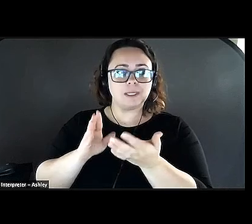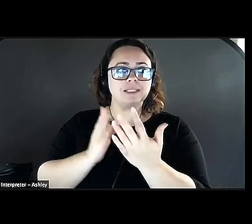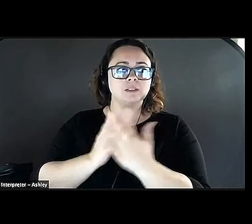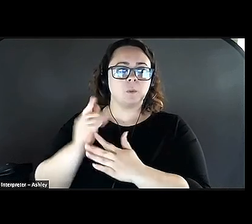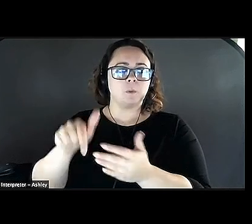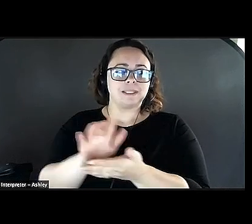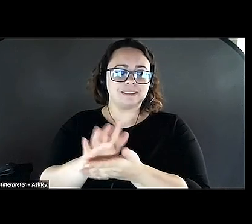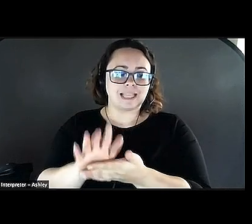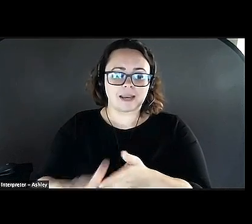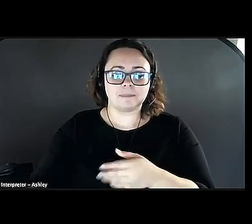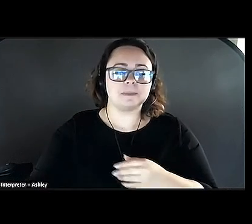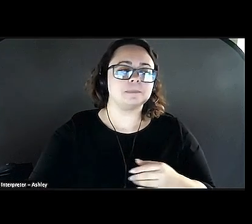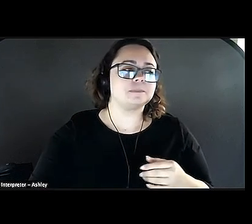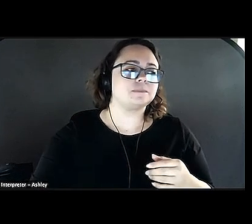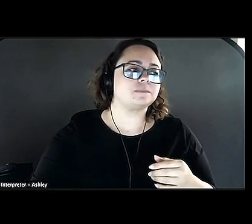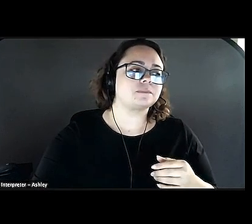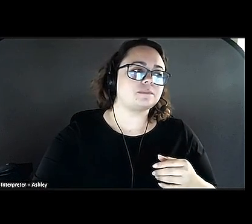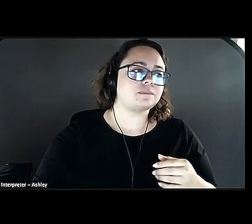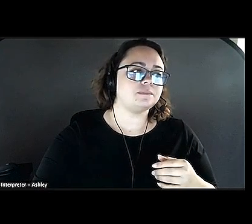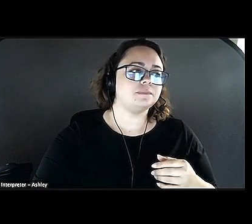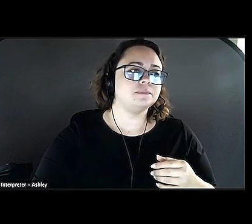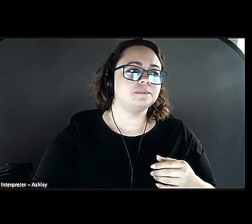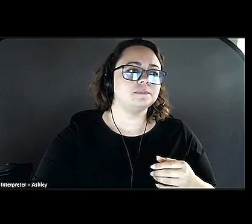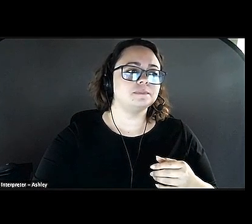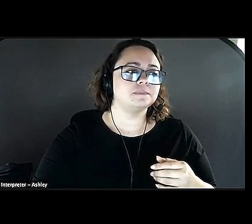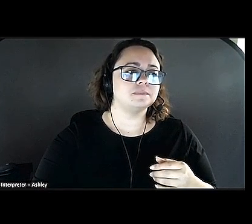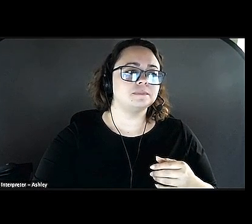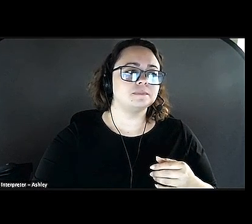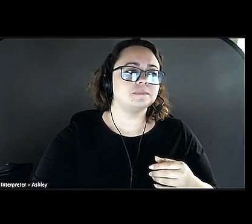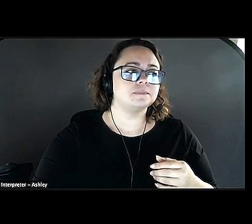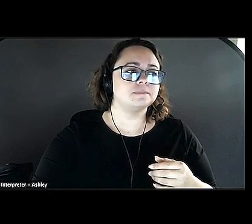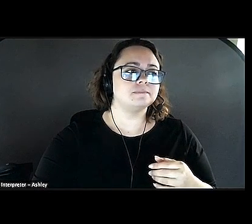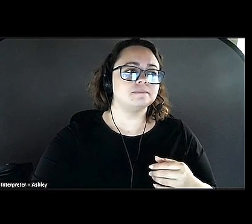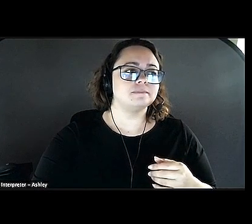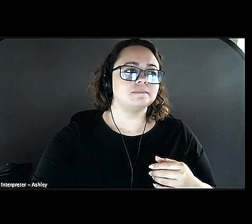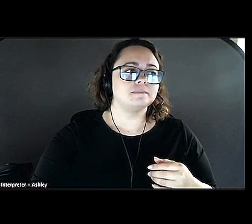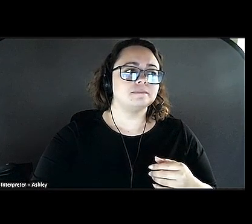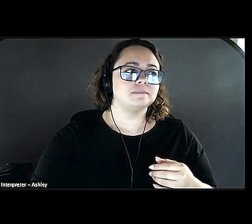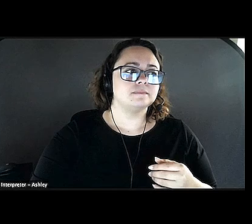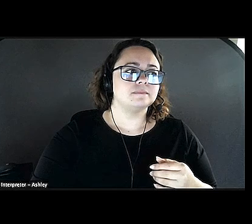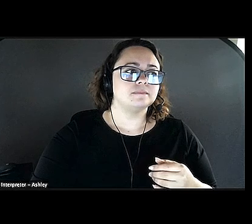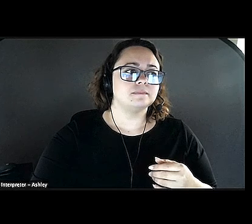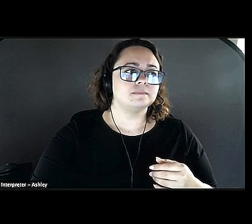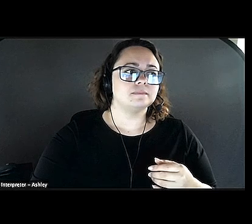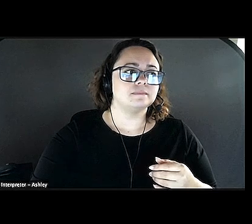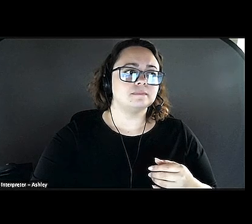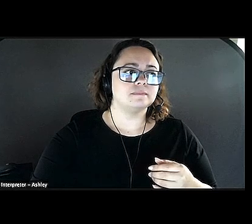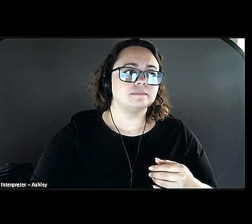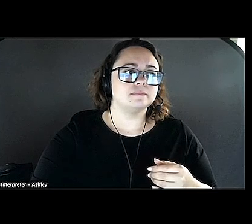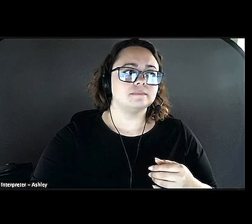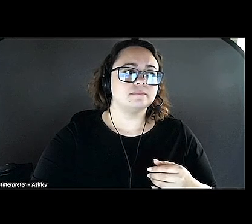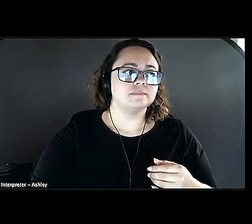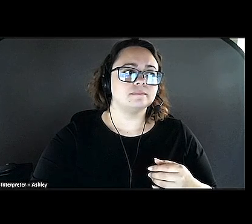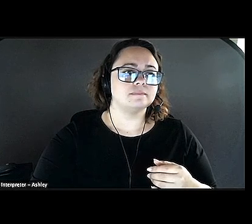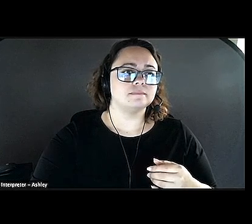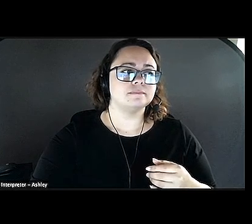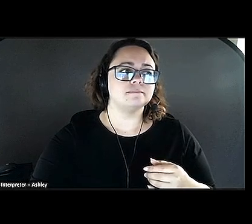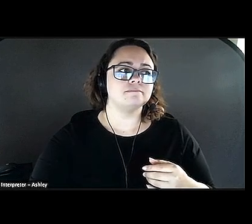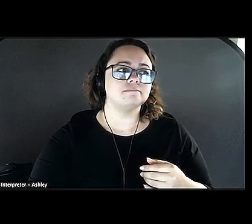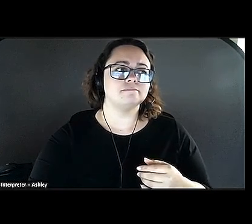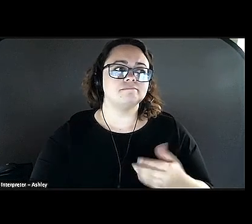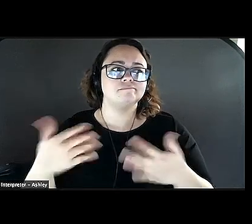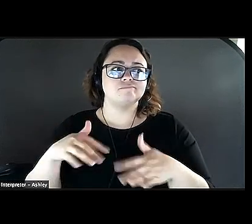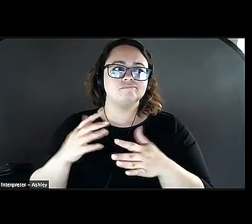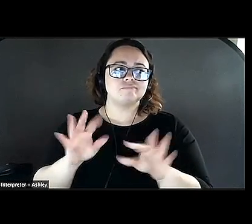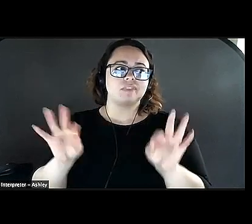academy. I couldn't say, more on the importance of having this